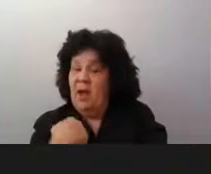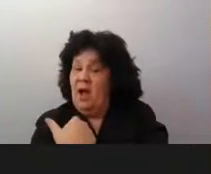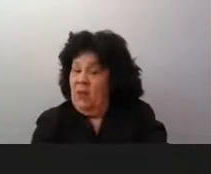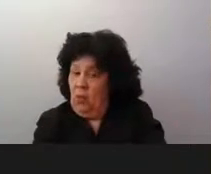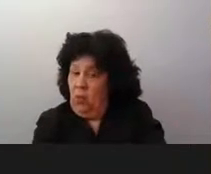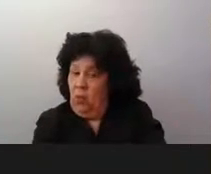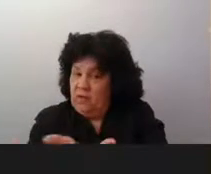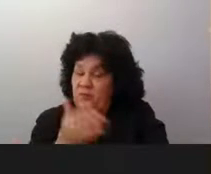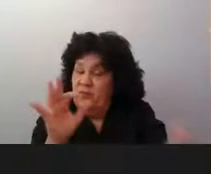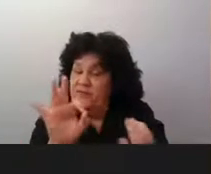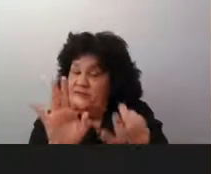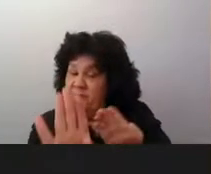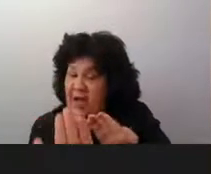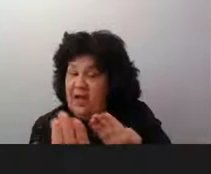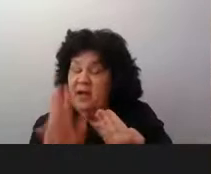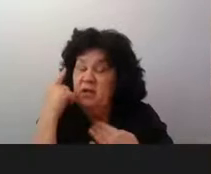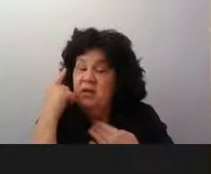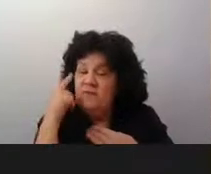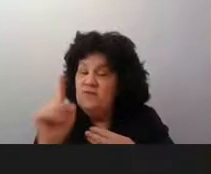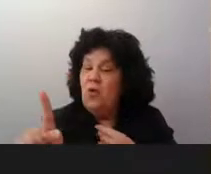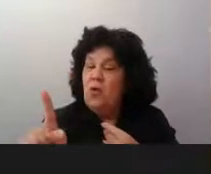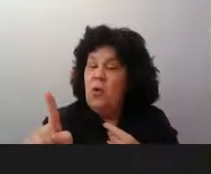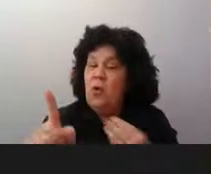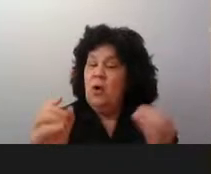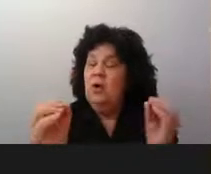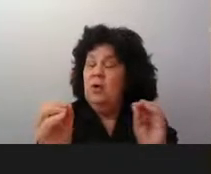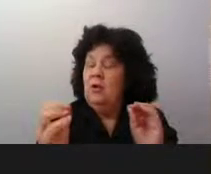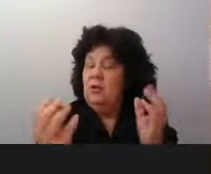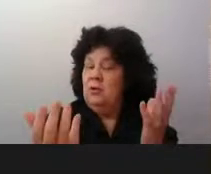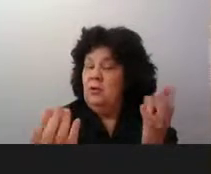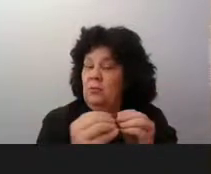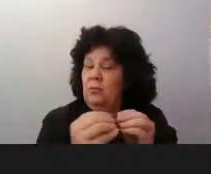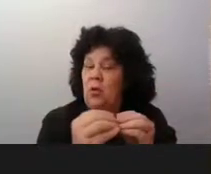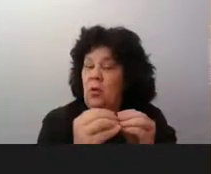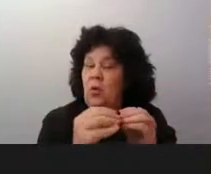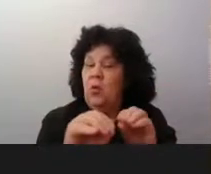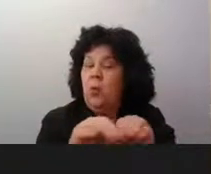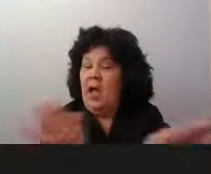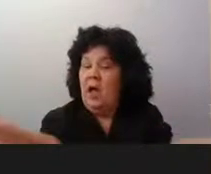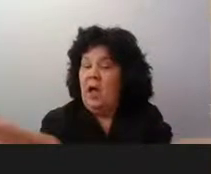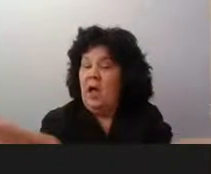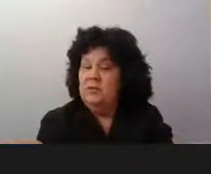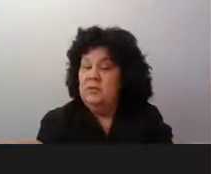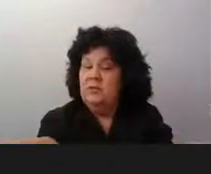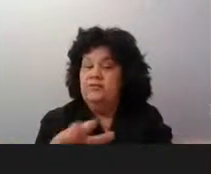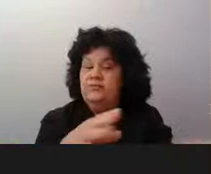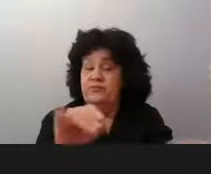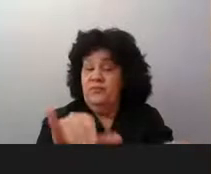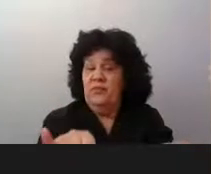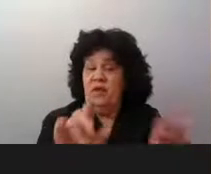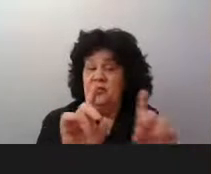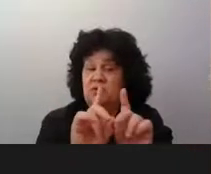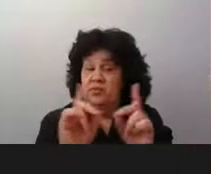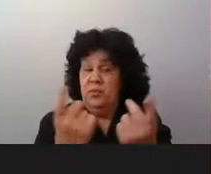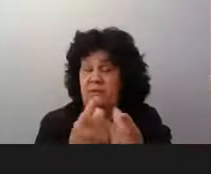some ideas for how to be more effective, more well-known in terms of out there. At department, at the